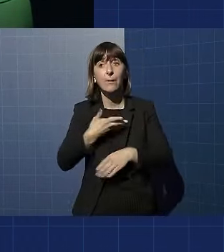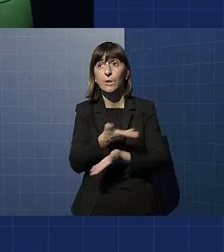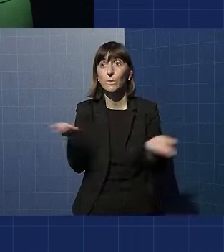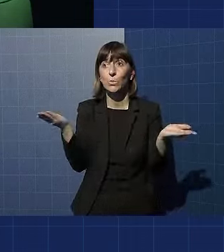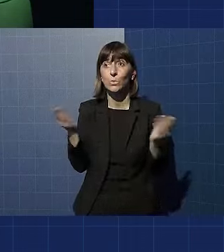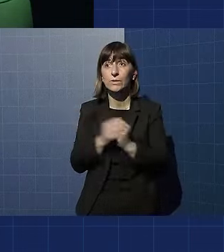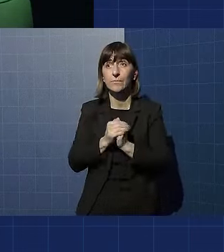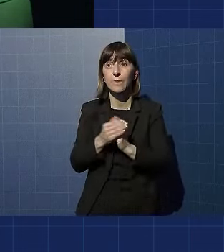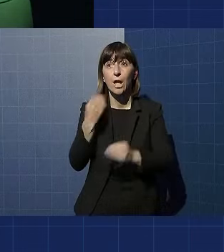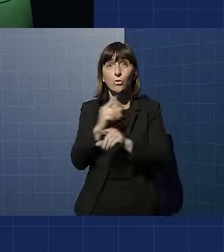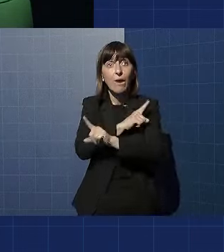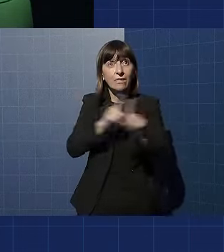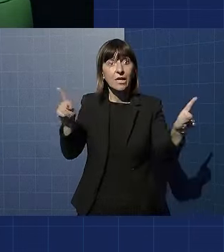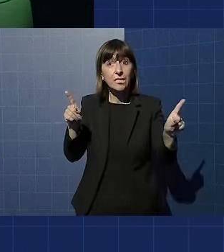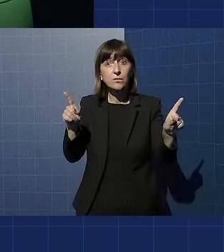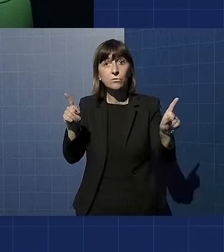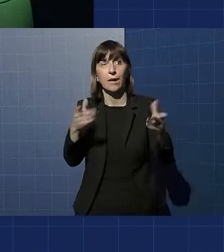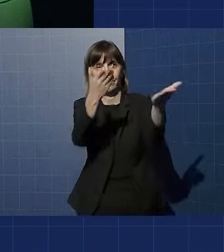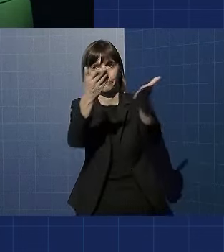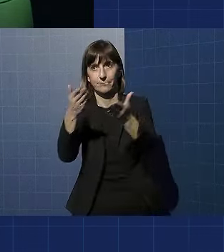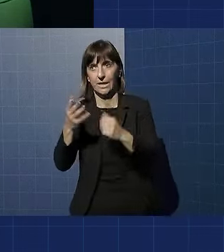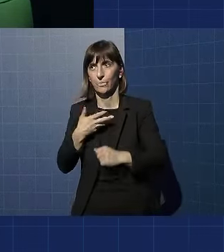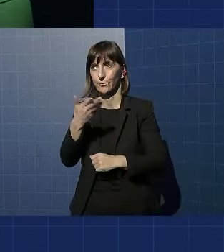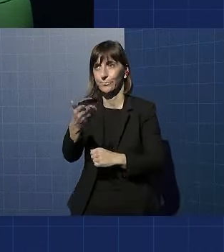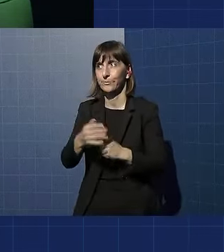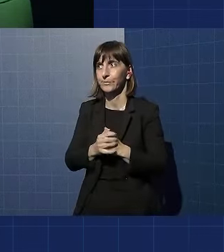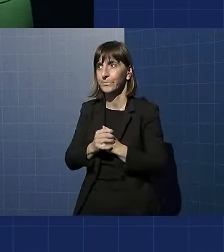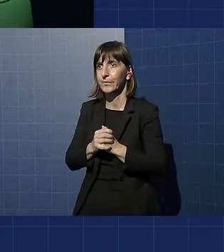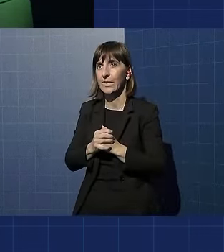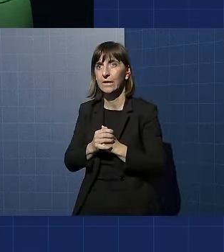Se non c'è nessuno, faccio allora un'ultima. Ah, prego.